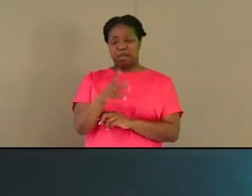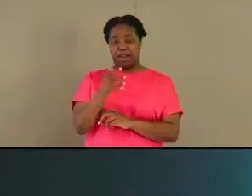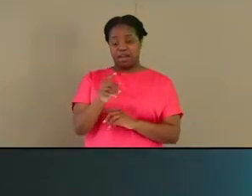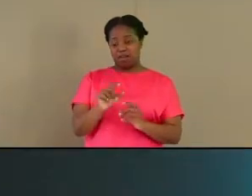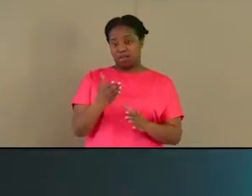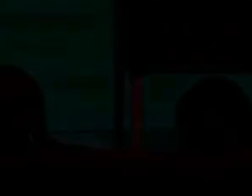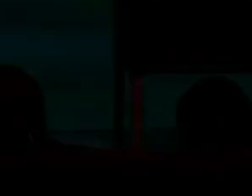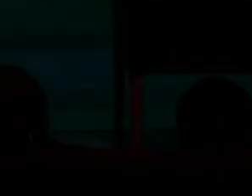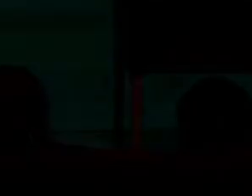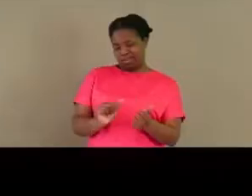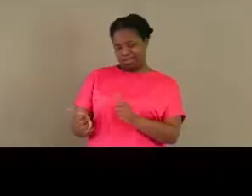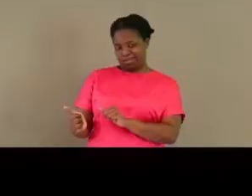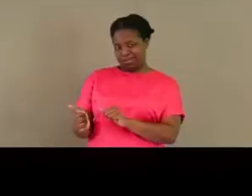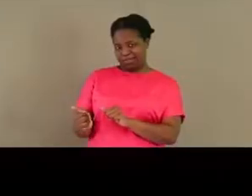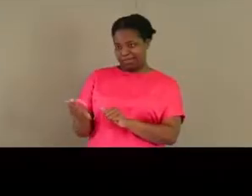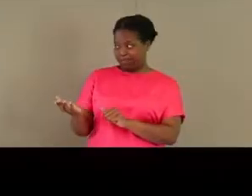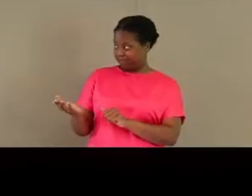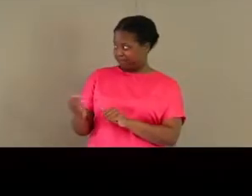talk a bit about the policy development.